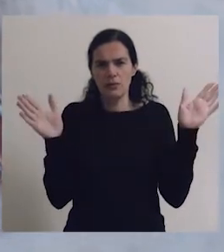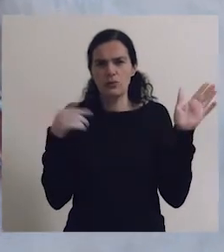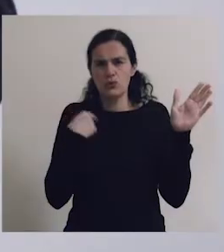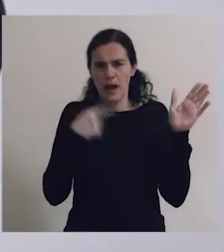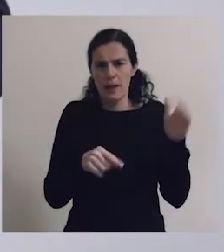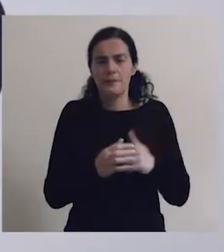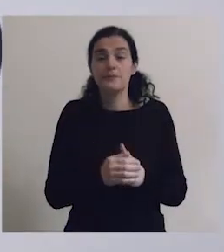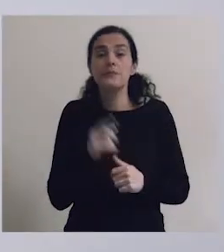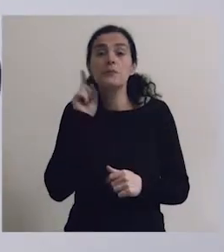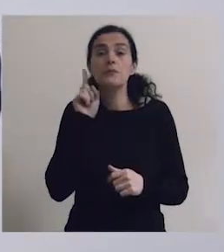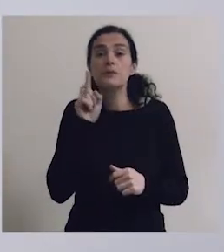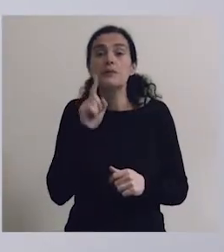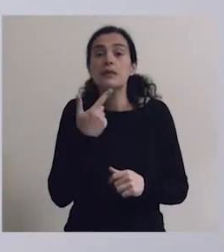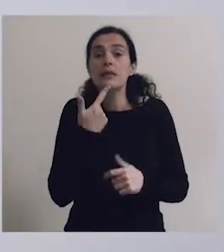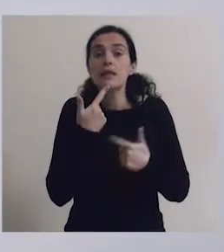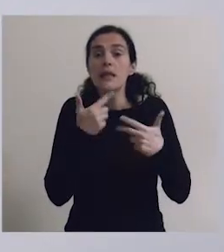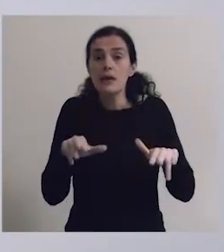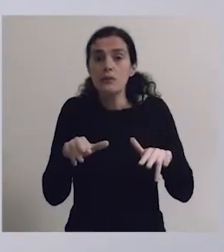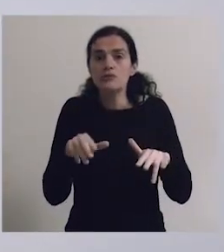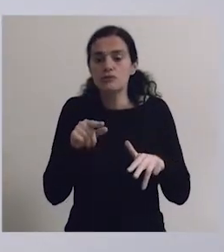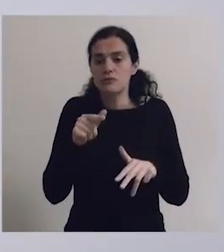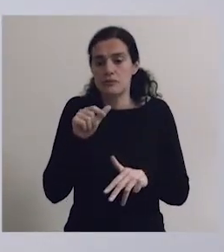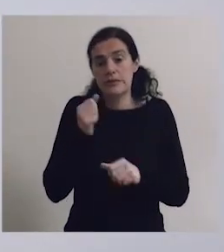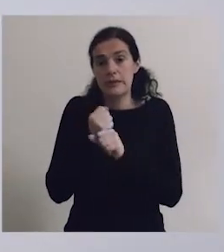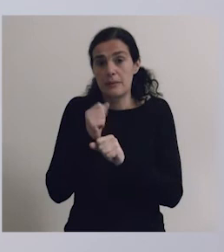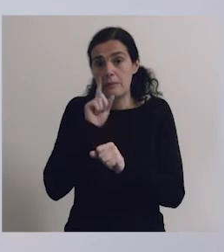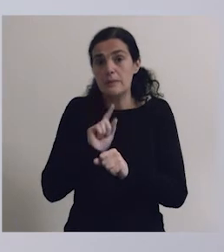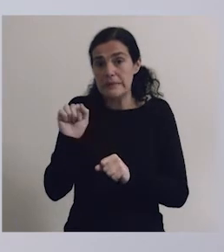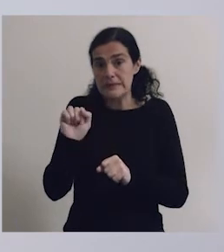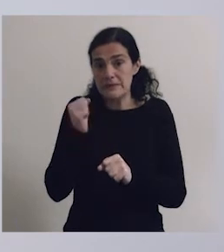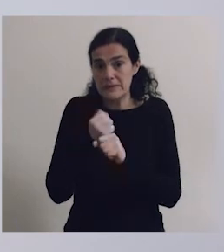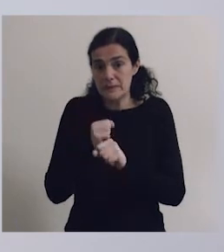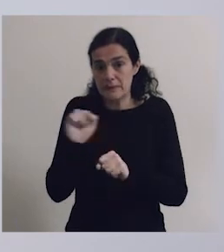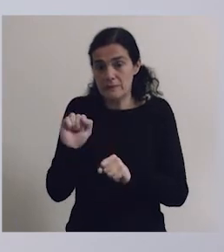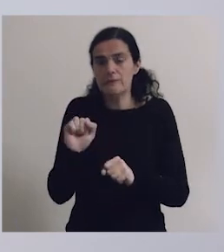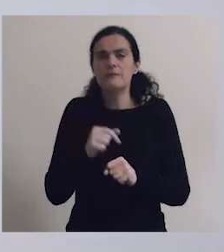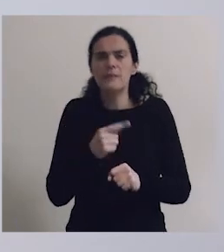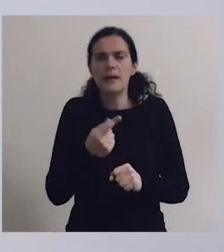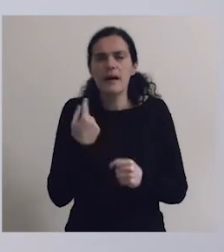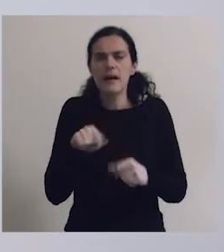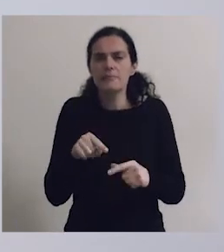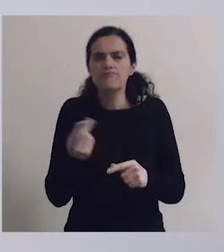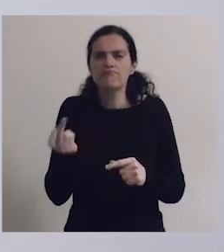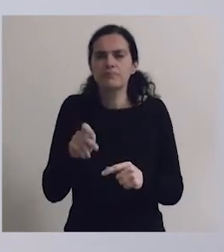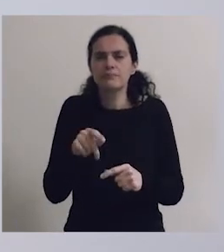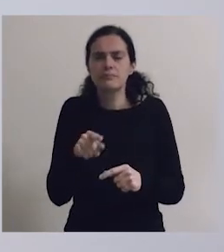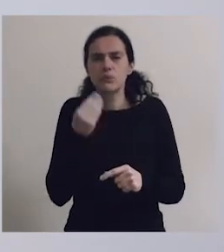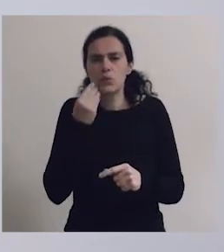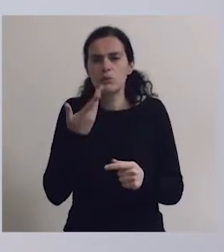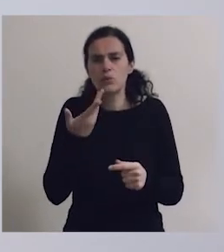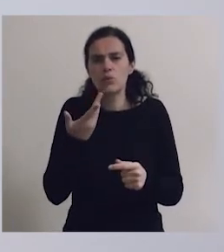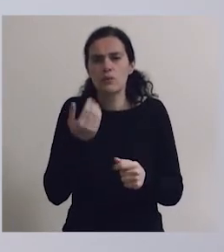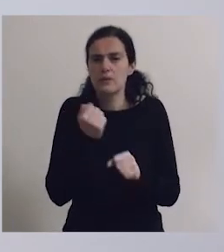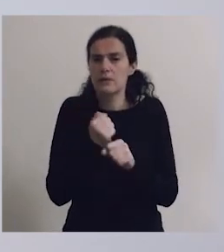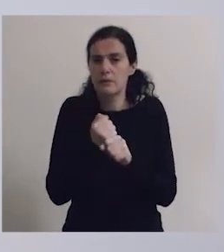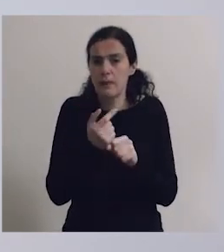cross. The importance of language in Quaytman's work, of course, is illustrated or come from